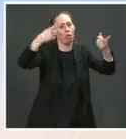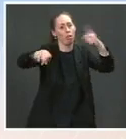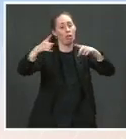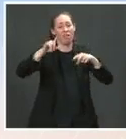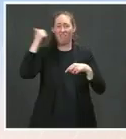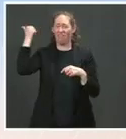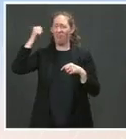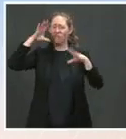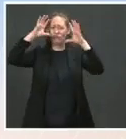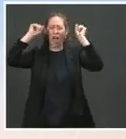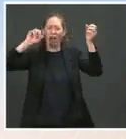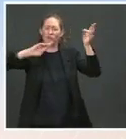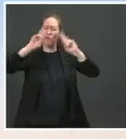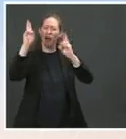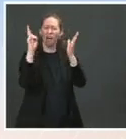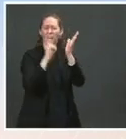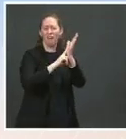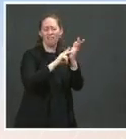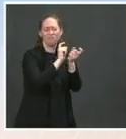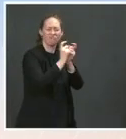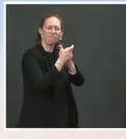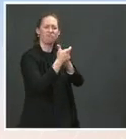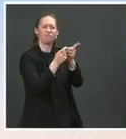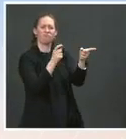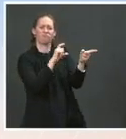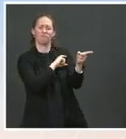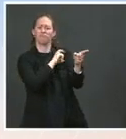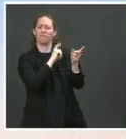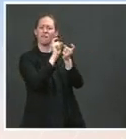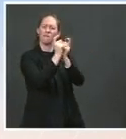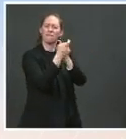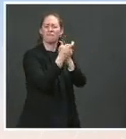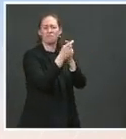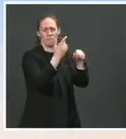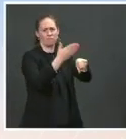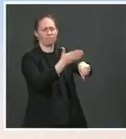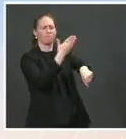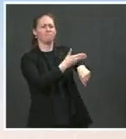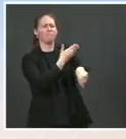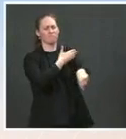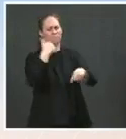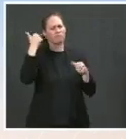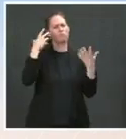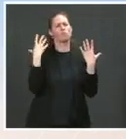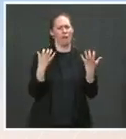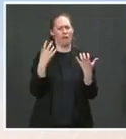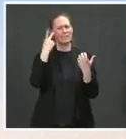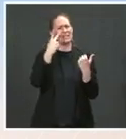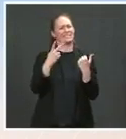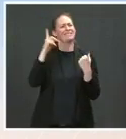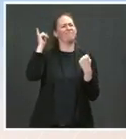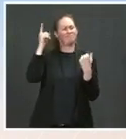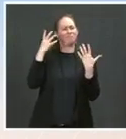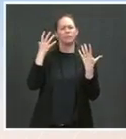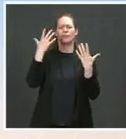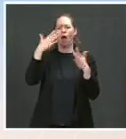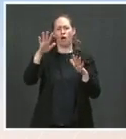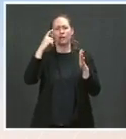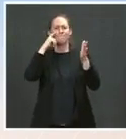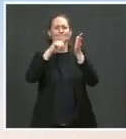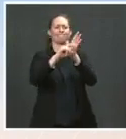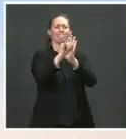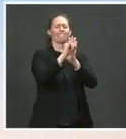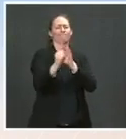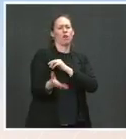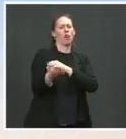policing reform legislation into law. And certainly we recognize it stalled last year. There's been work since then, and we're hopeful that the president will